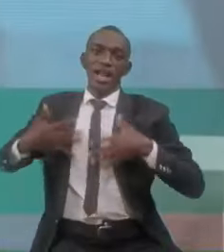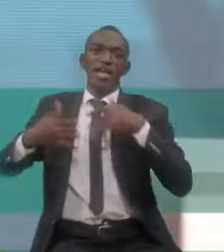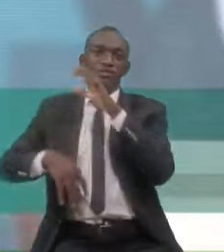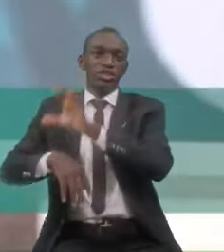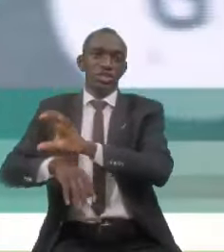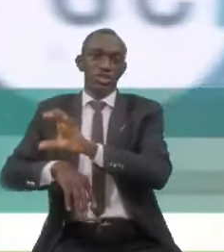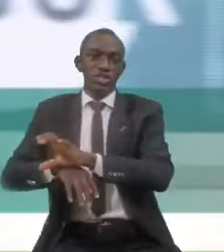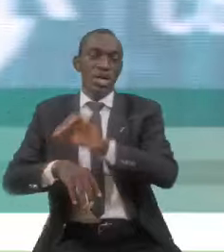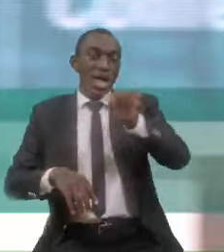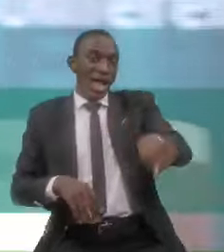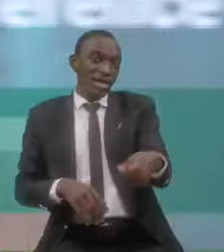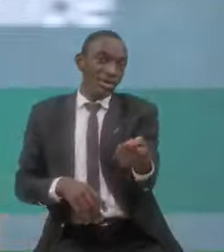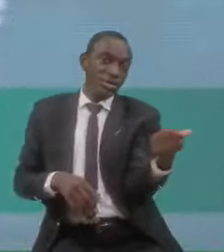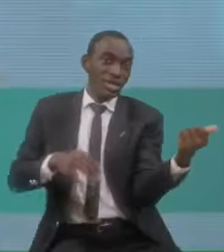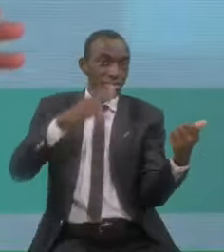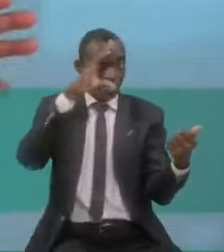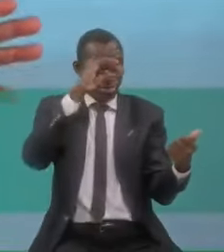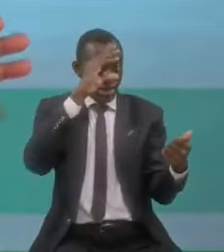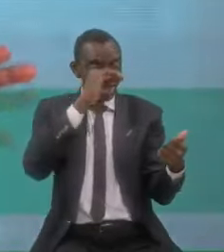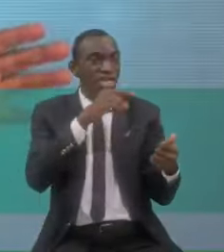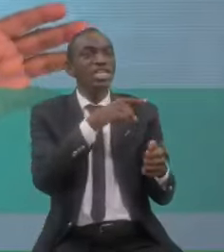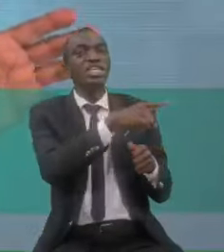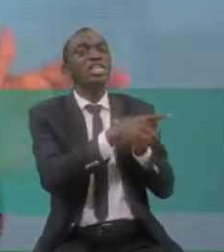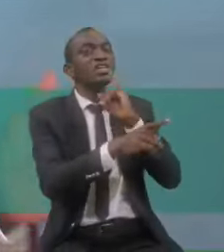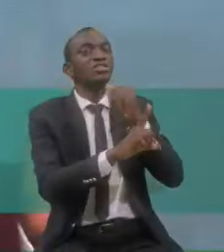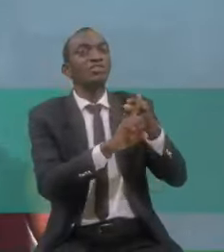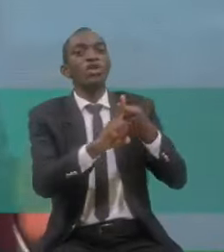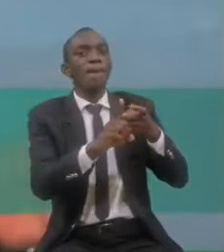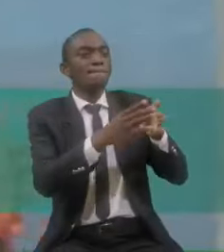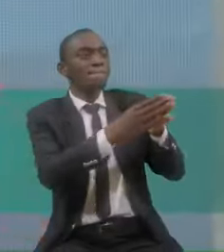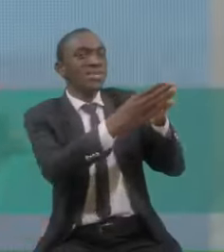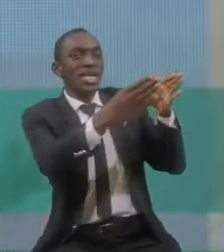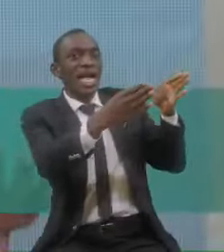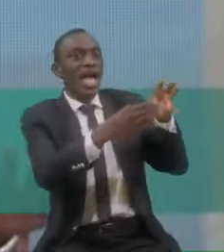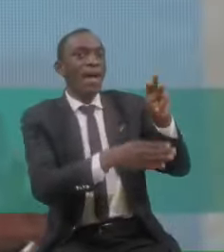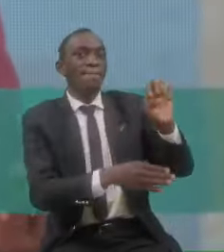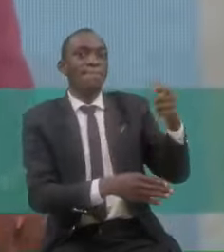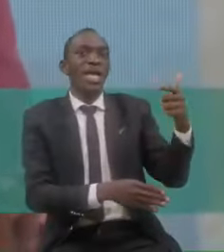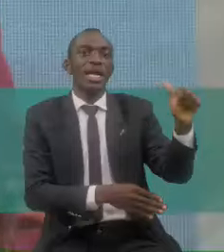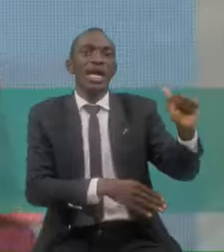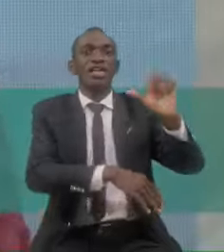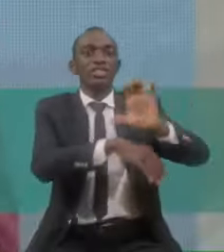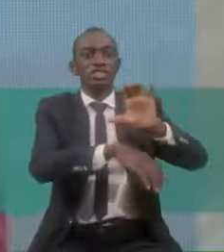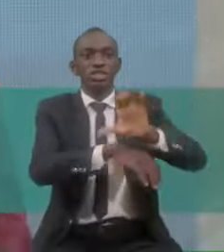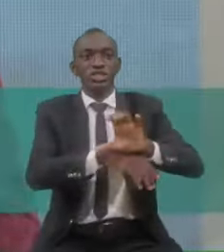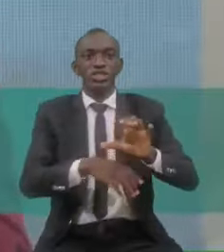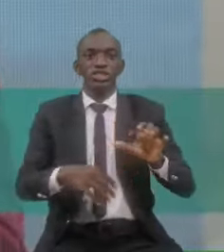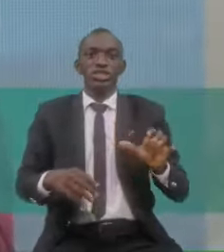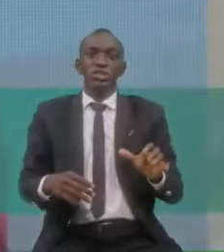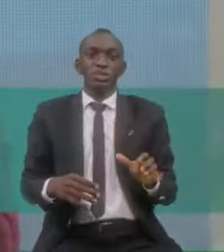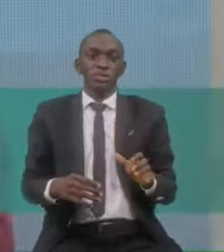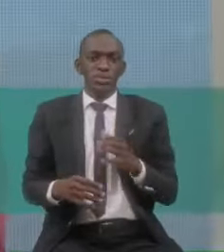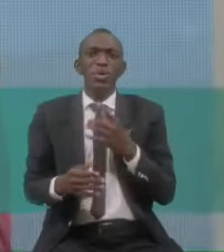other man is of the bigger, mega church. What are we fighting for? Are we fighting